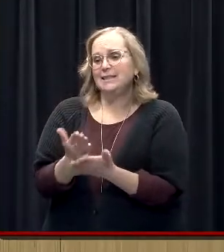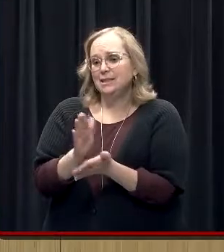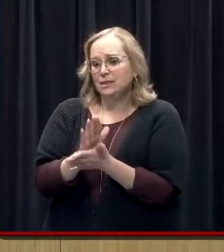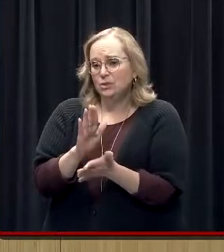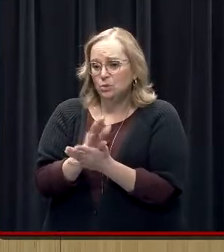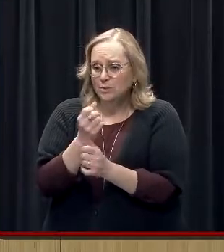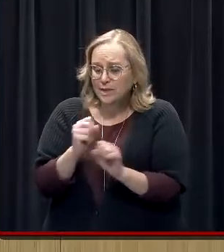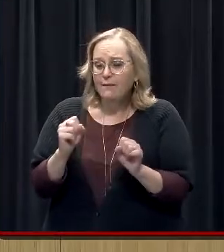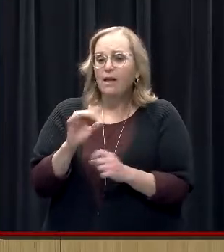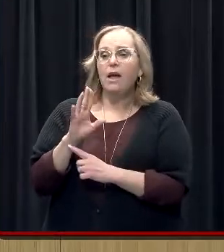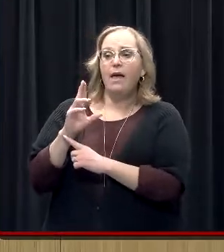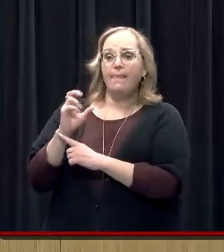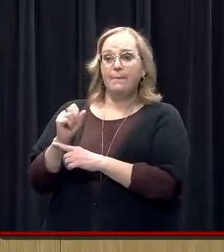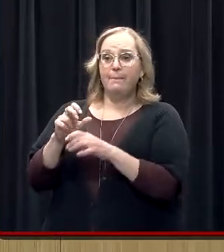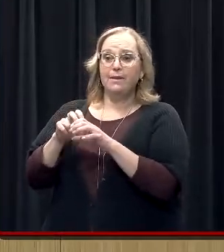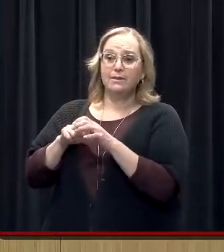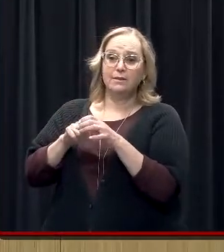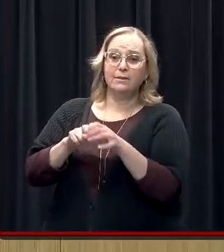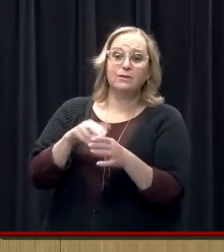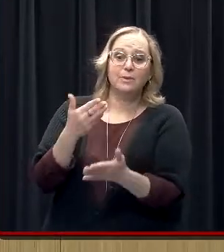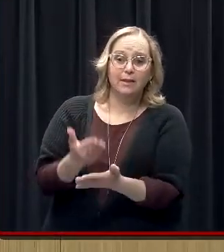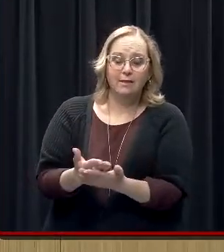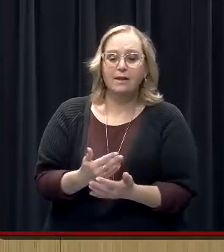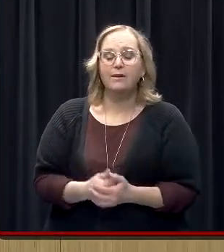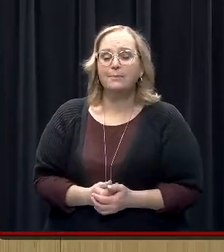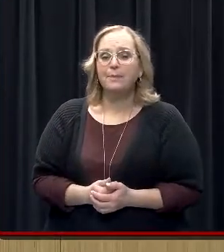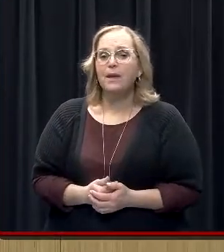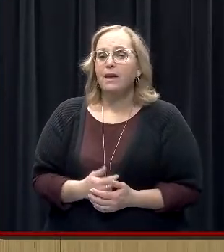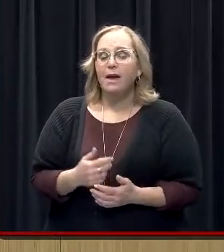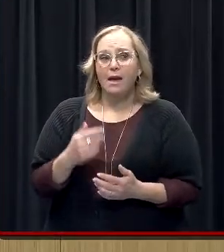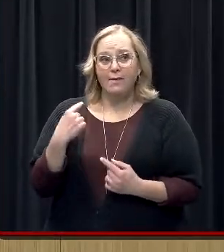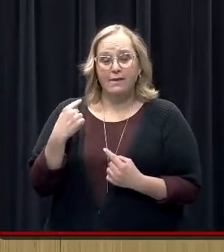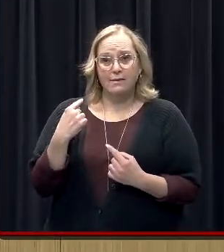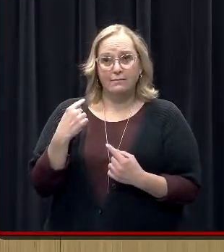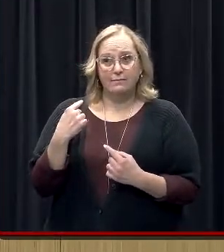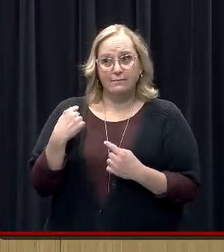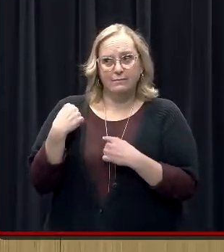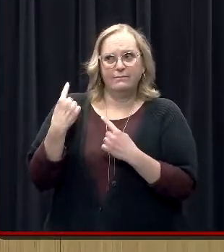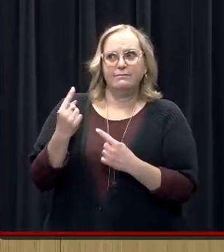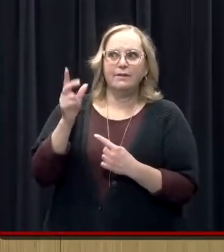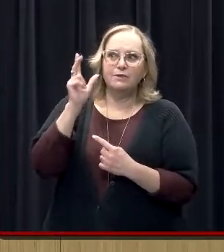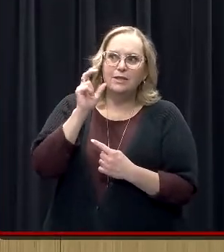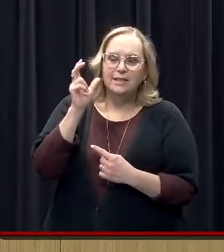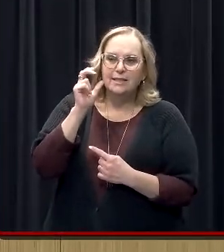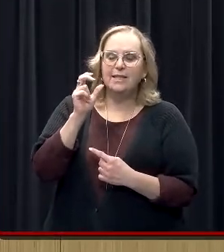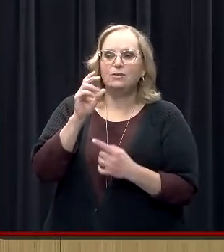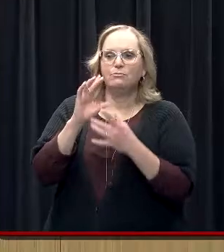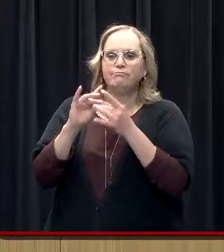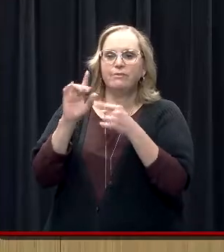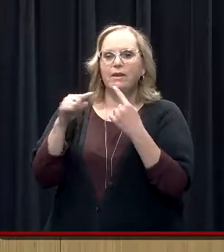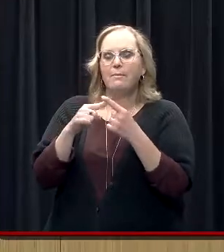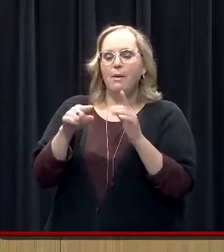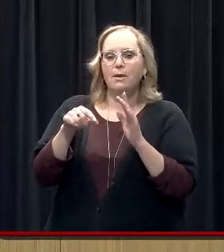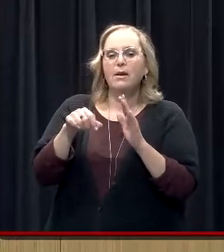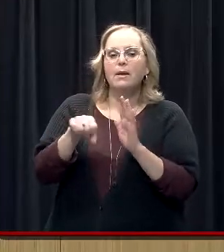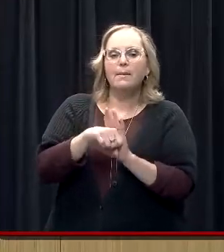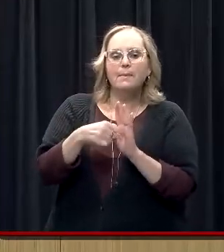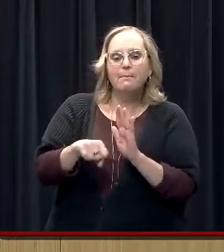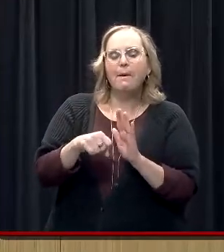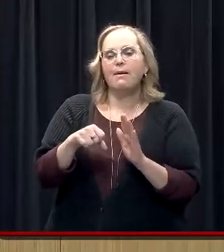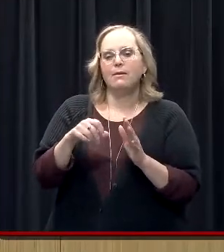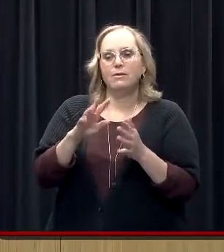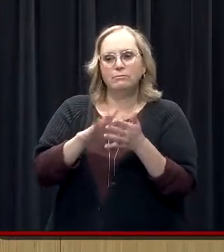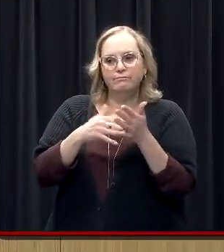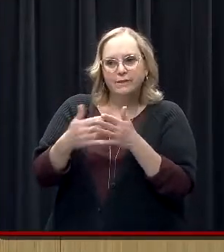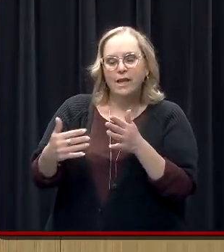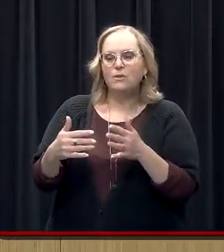get there, all the things after listening to the Bell schedule and how the kids can have that continuity with their bus